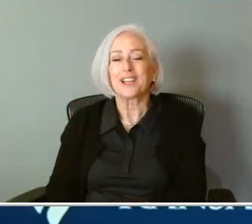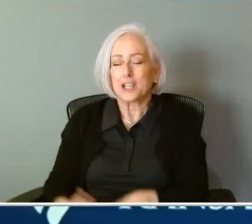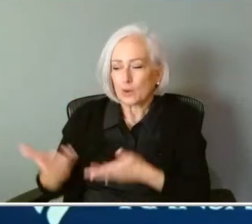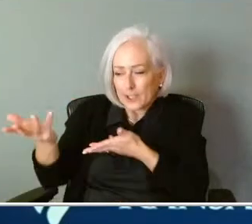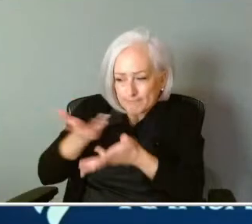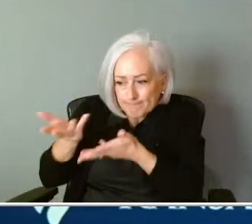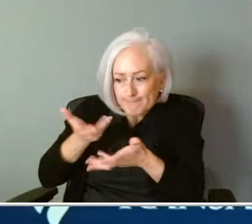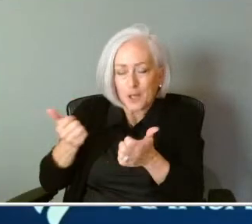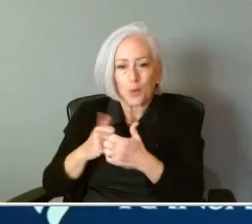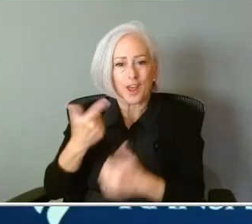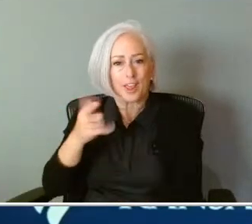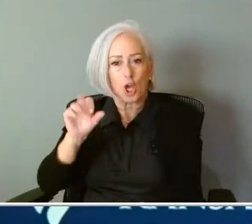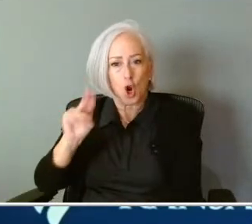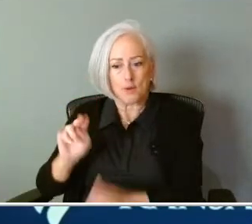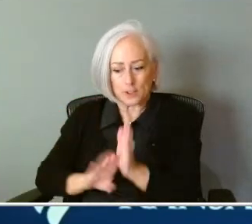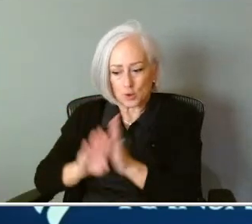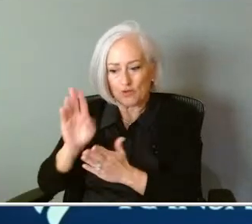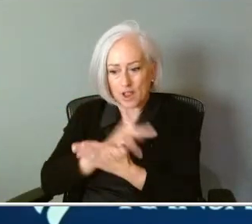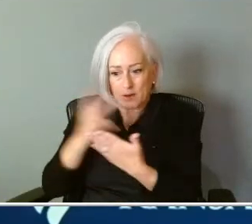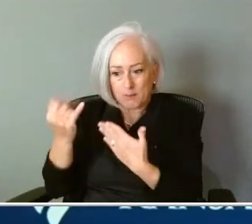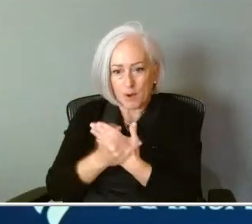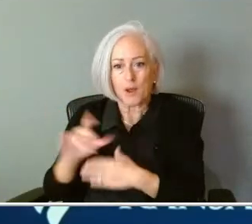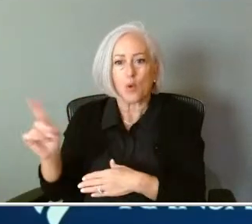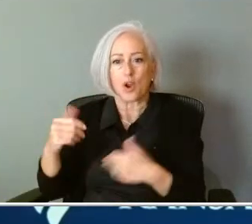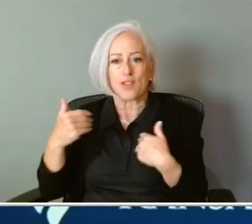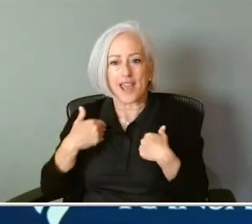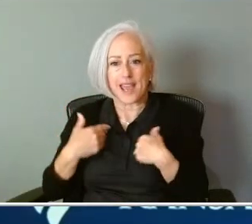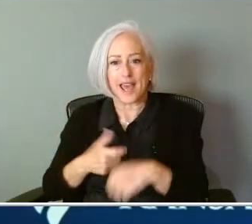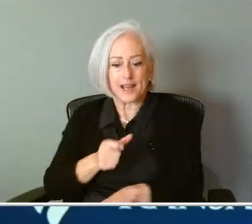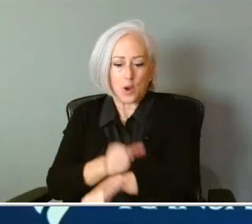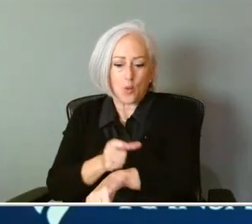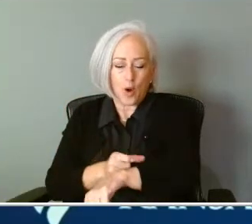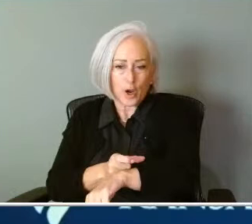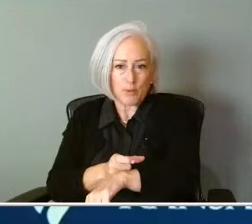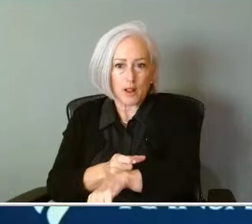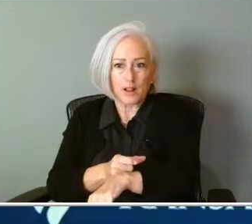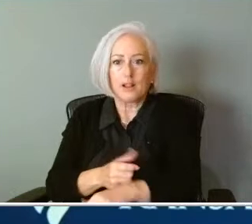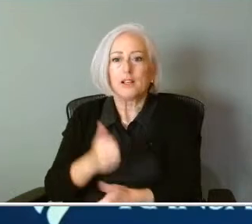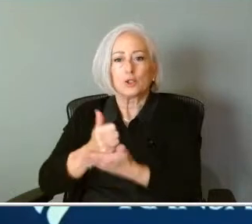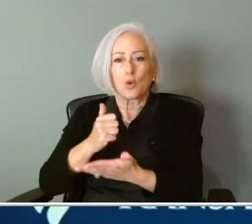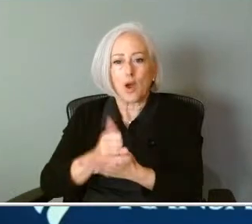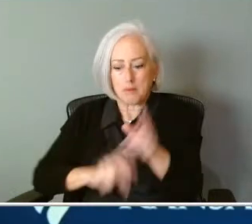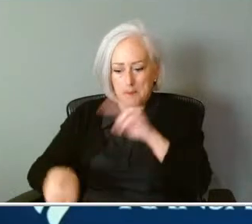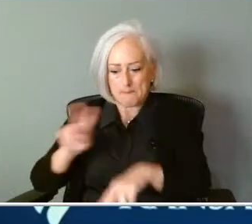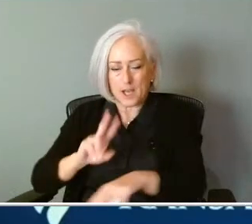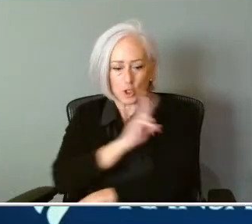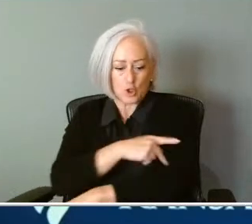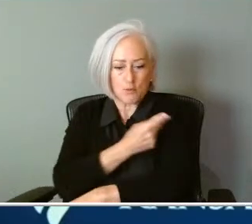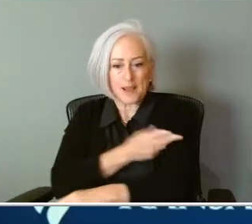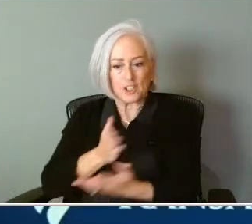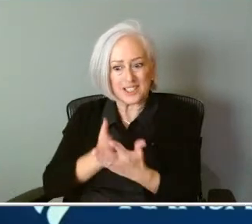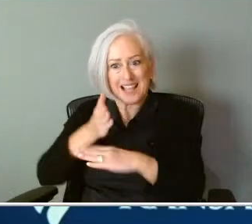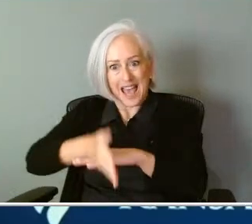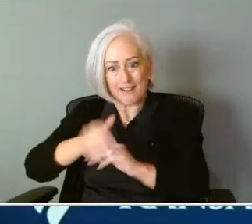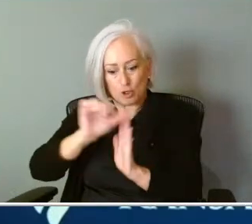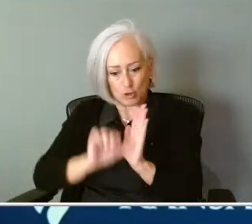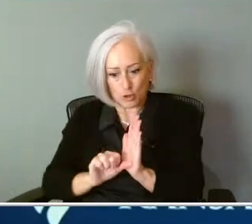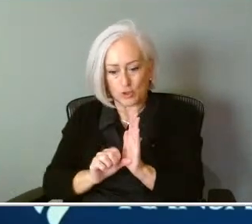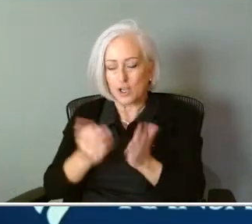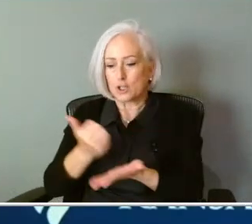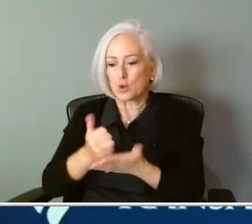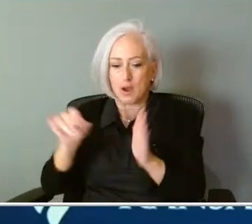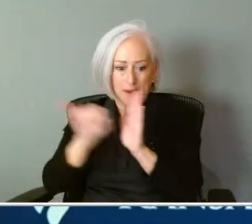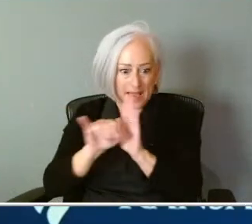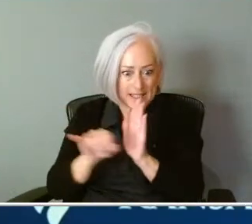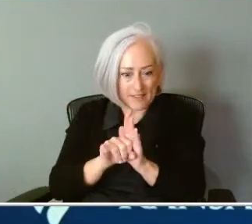develop a project where they had a wearable, and we helped monitor patients after surgery to probably try to identify if patients were getting ready to get sick